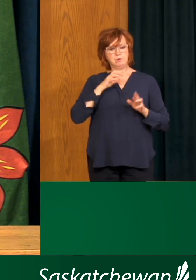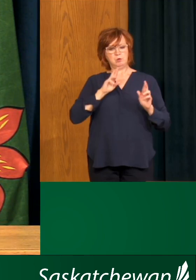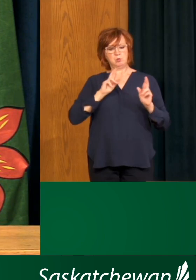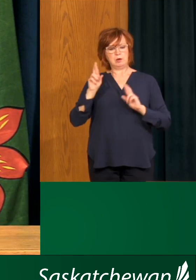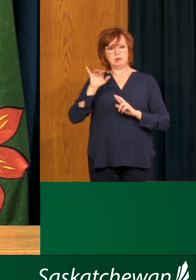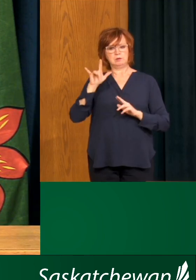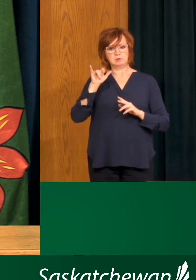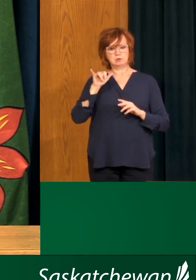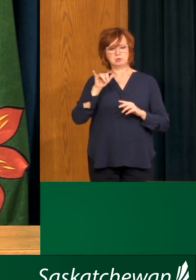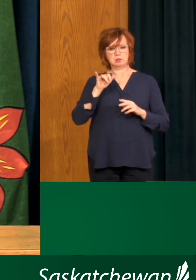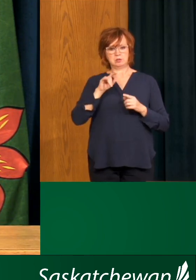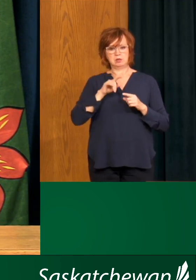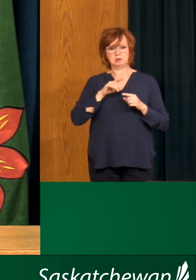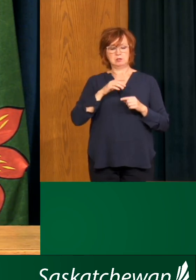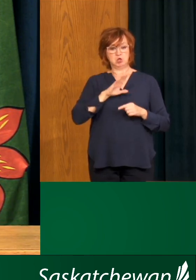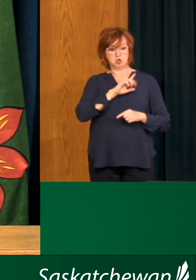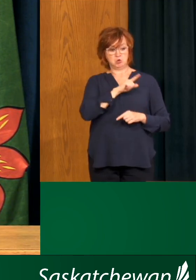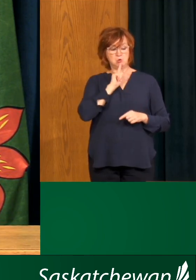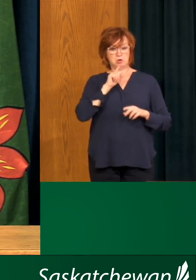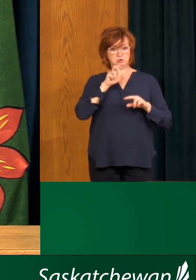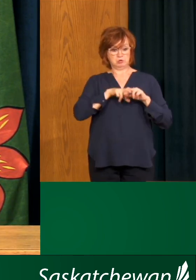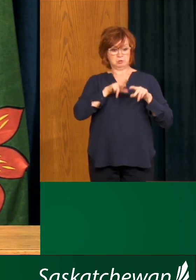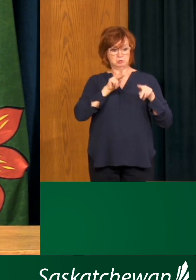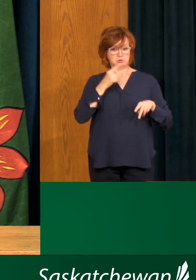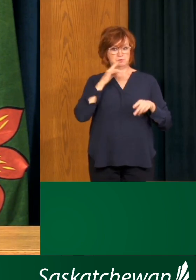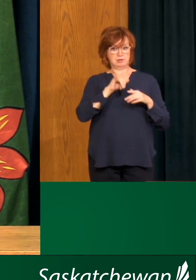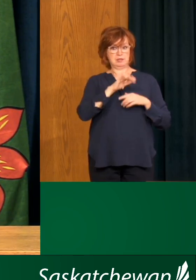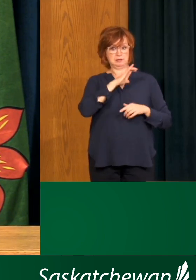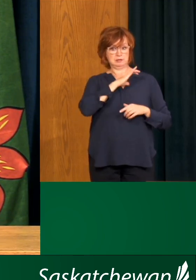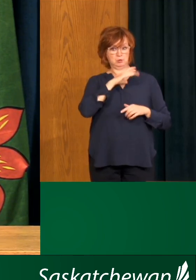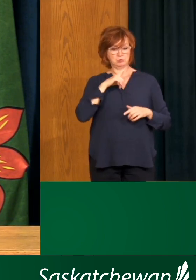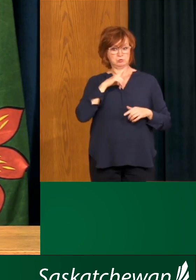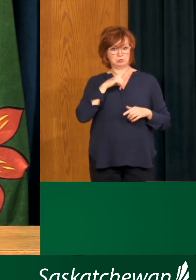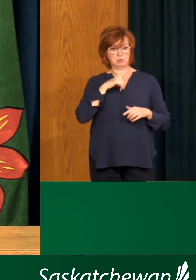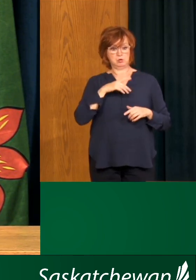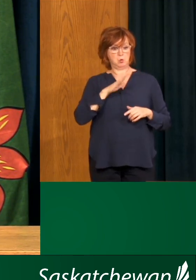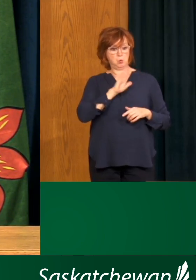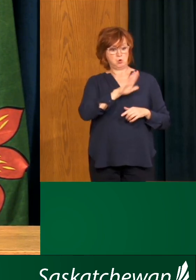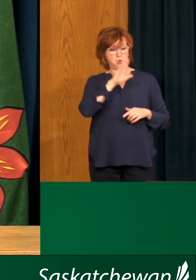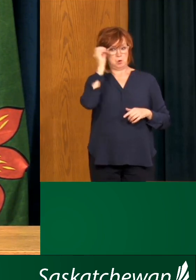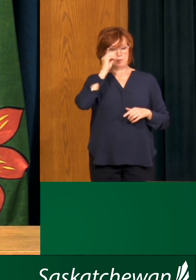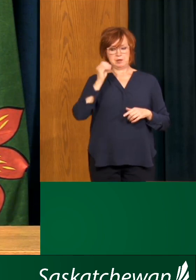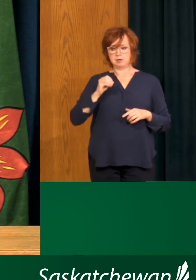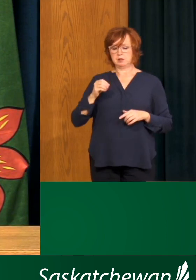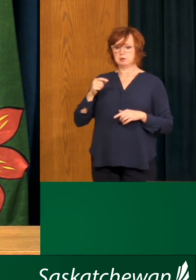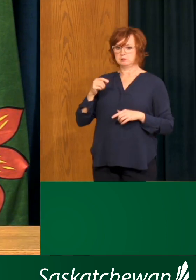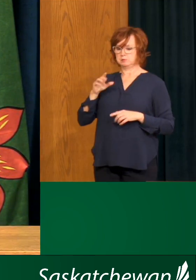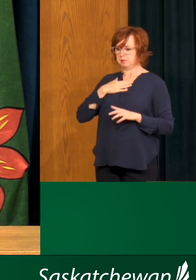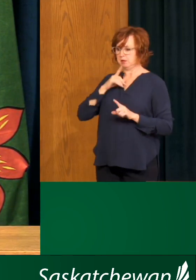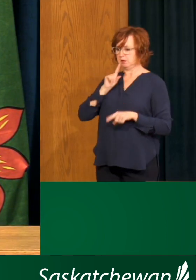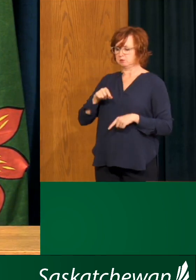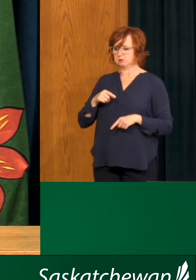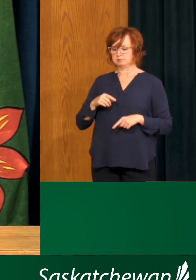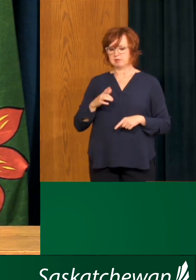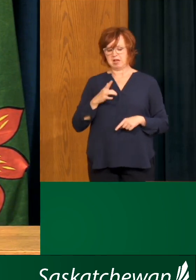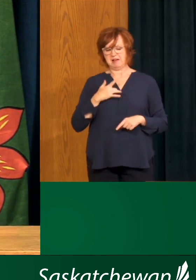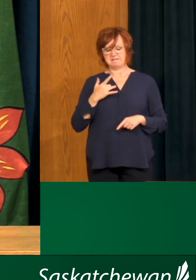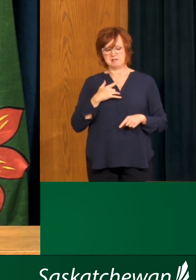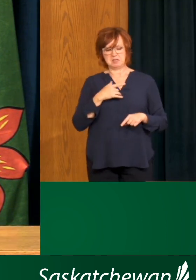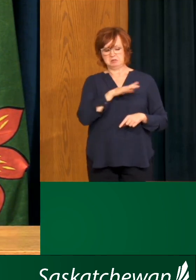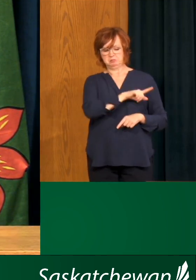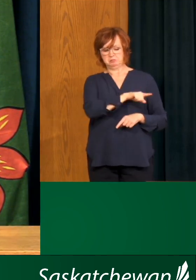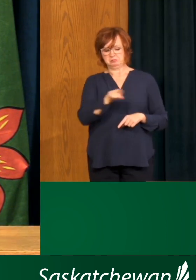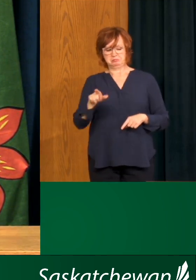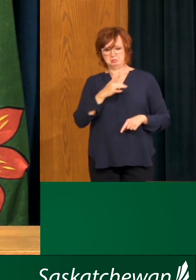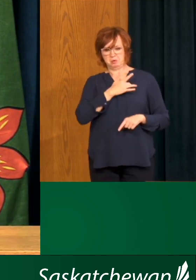call? I think you will see. I think you will see provinces be somewhat hesitant to move forward